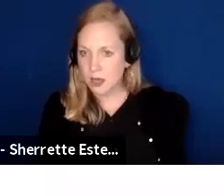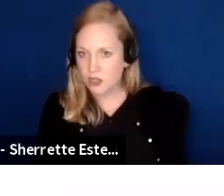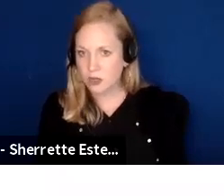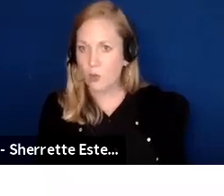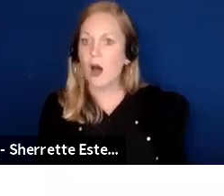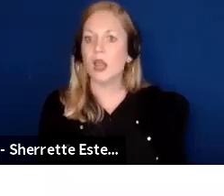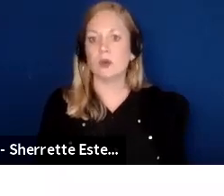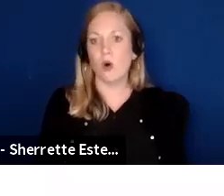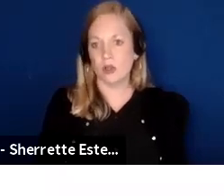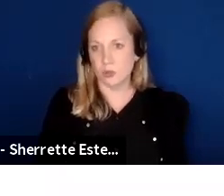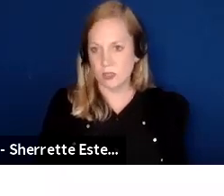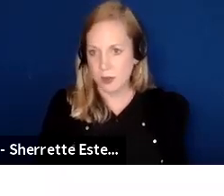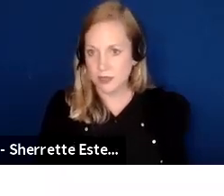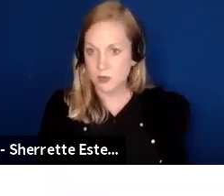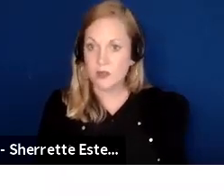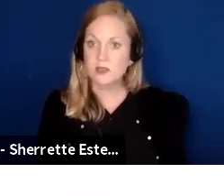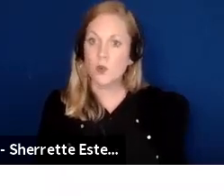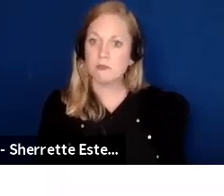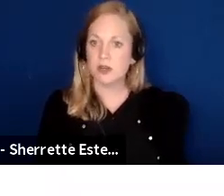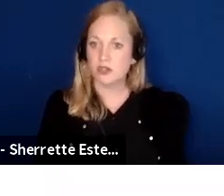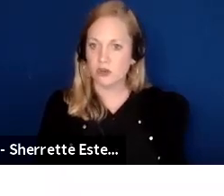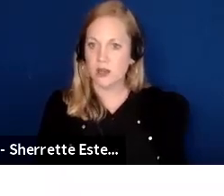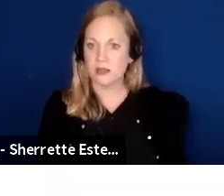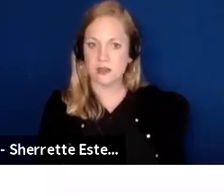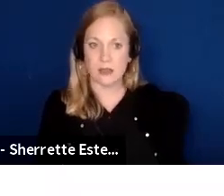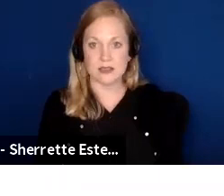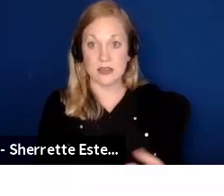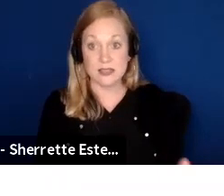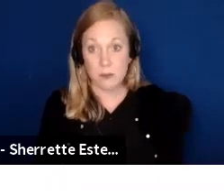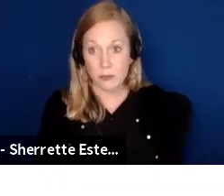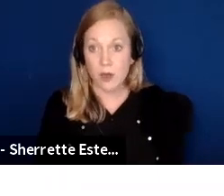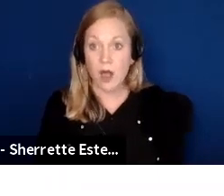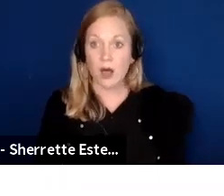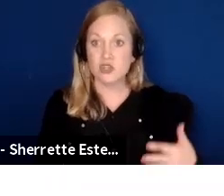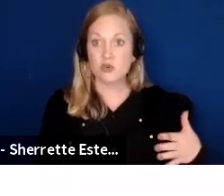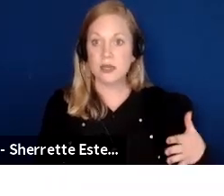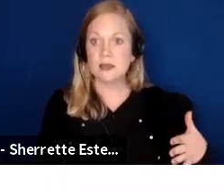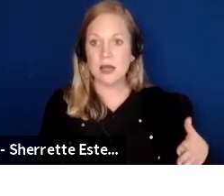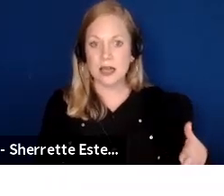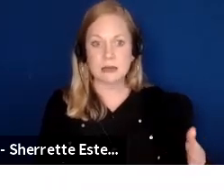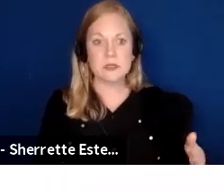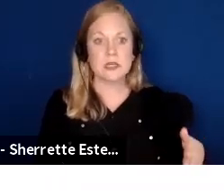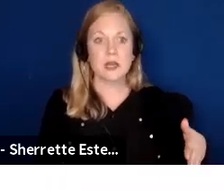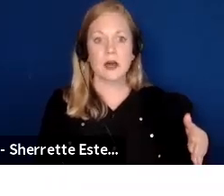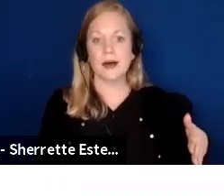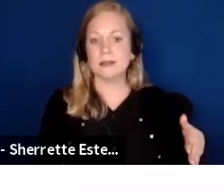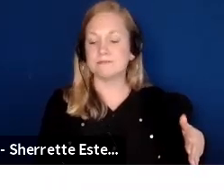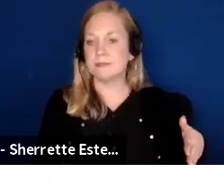maintain connection while we walk through a space. So this is one picture that's an example of a